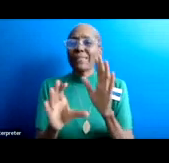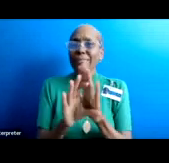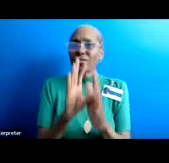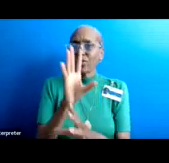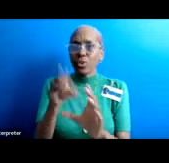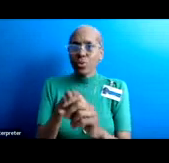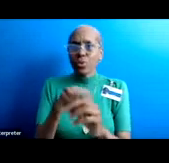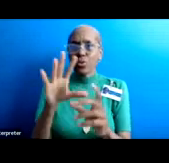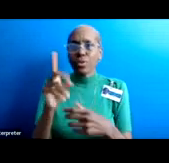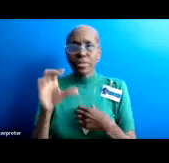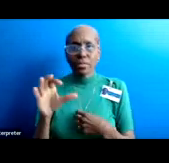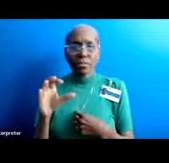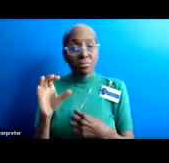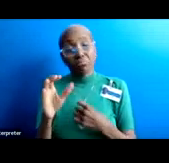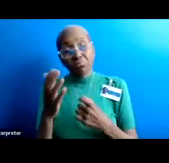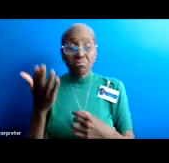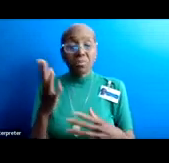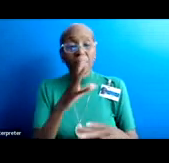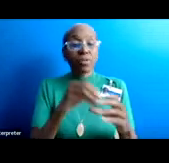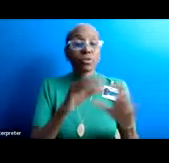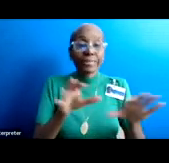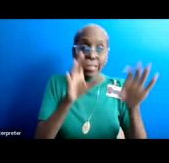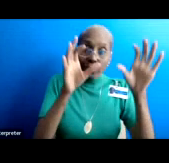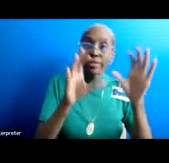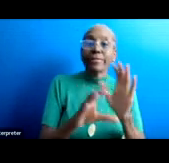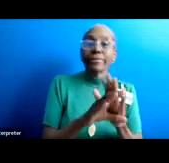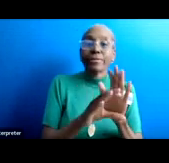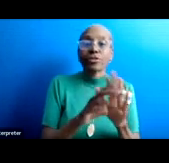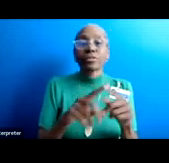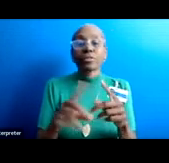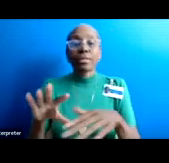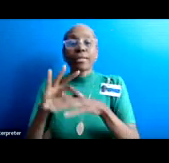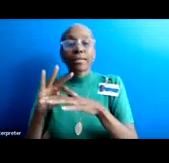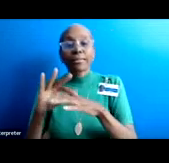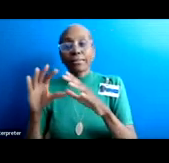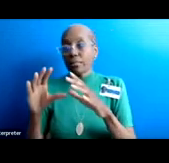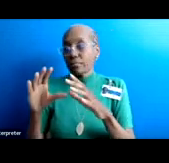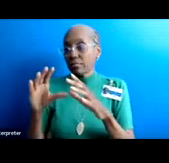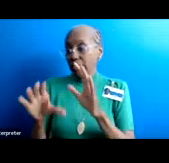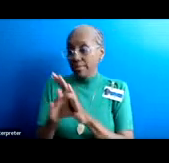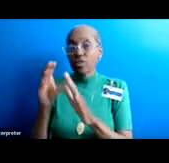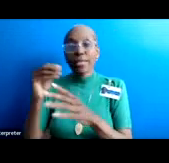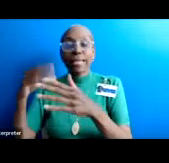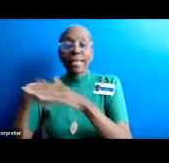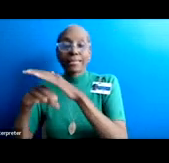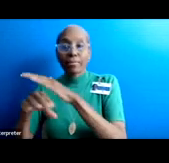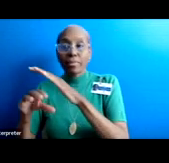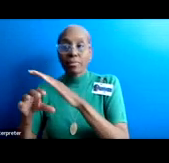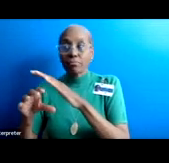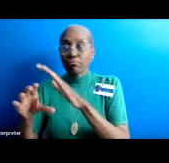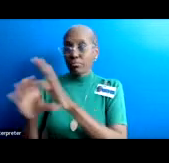types of images might you be including in your documents? Well, you might include decorative images, content images and example